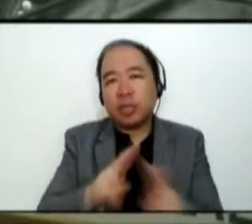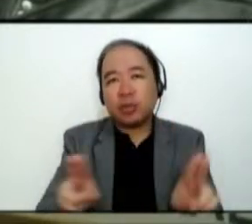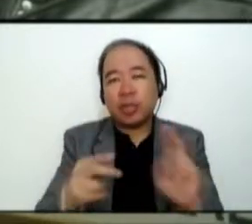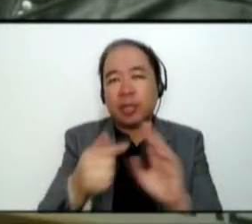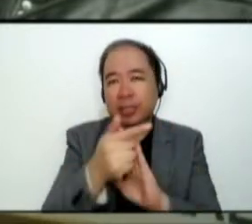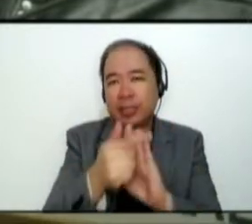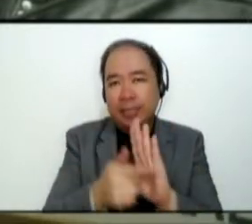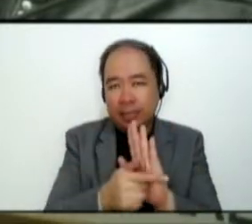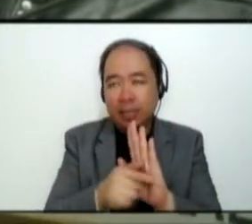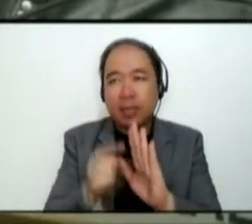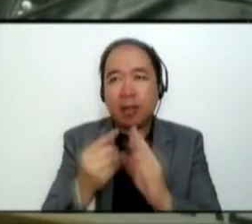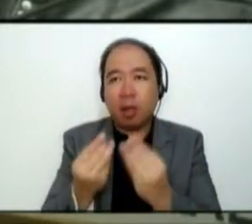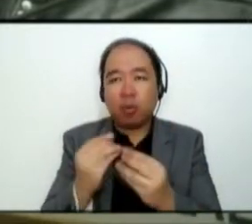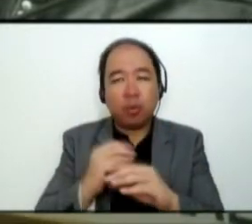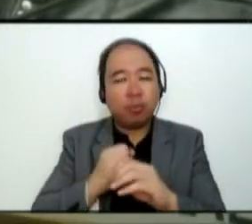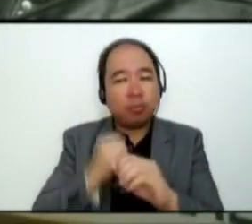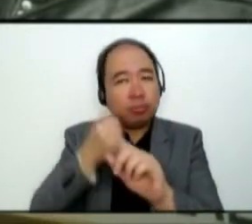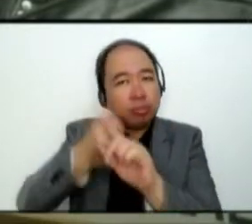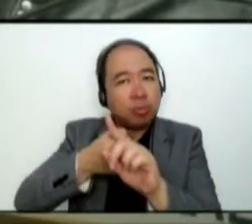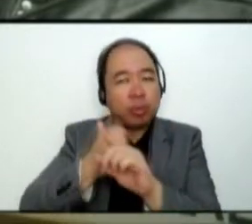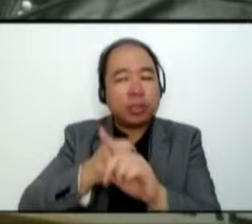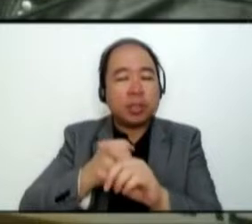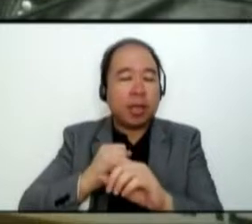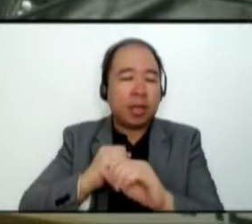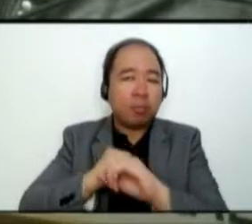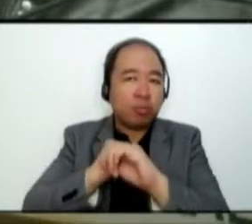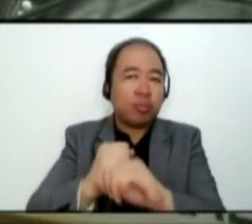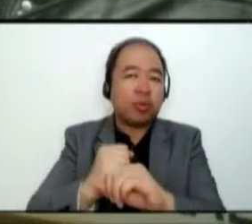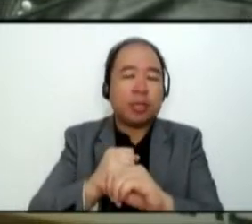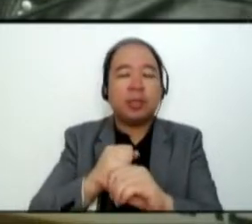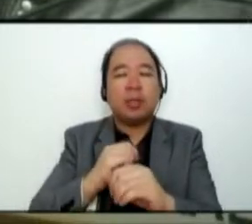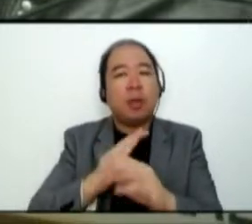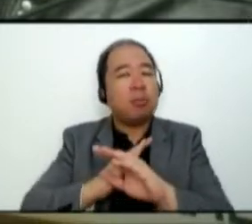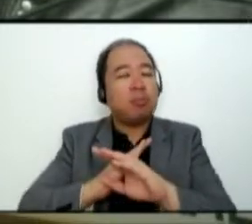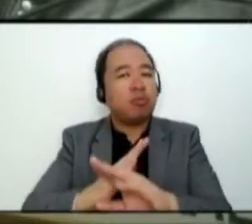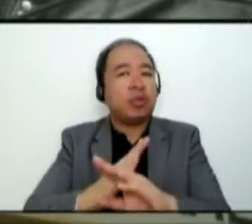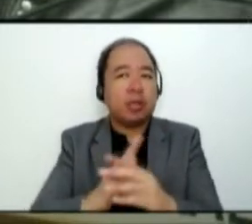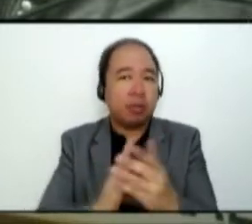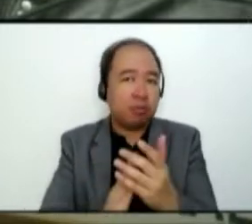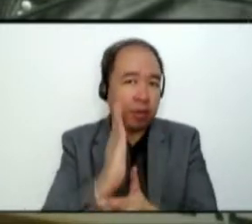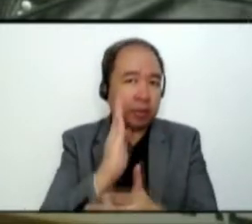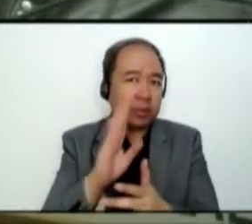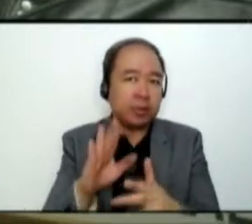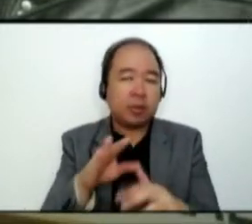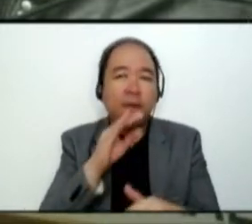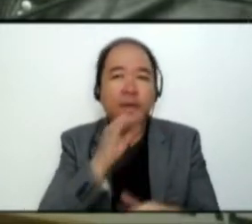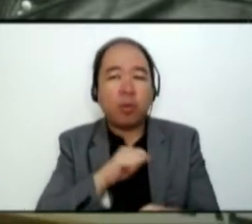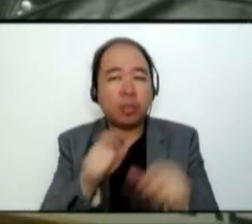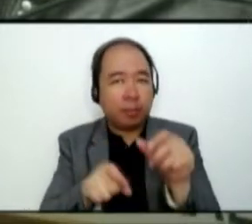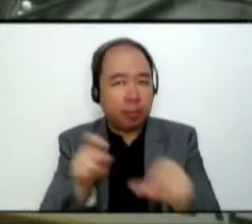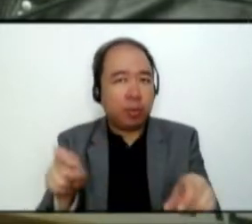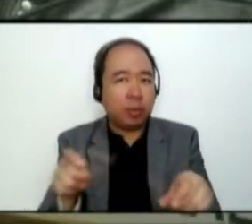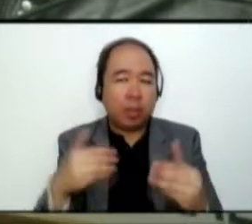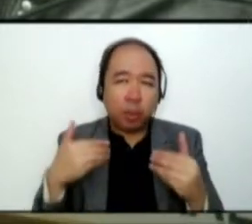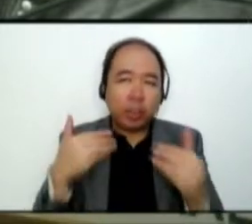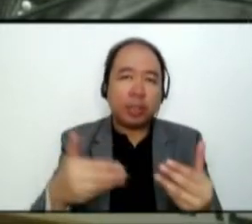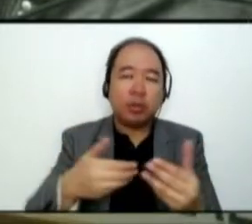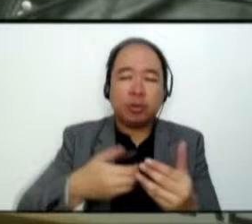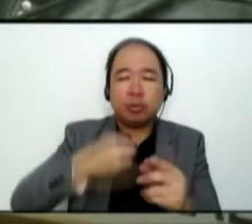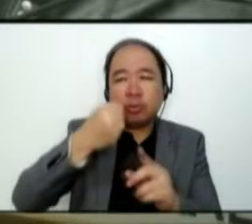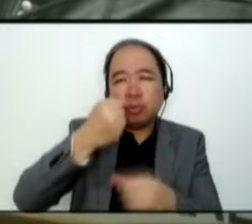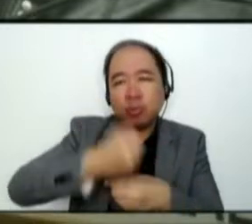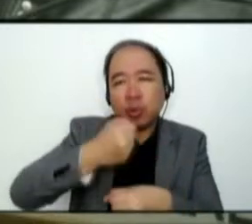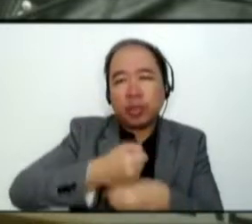and protecting the rights of the elderly. For us, it would remain critical to keep working at promoting decent work for